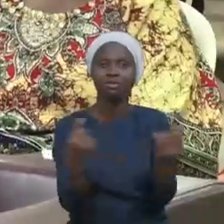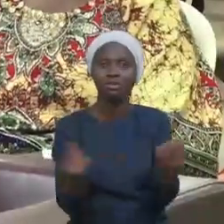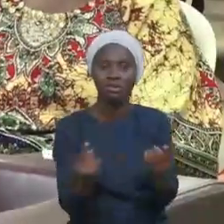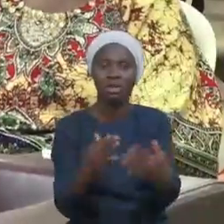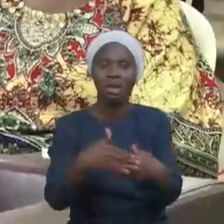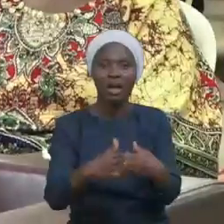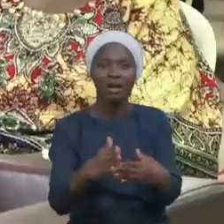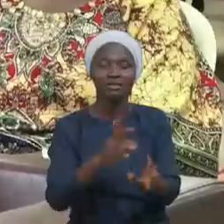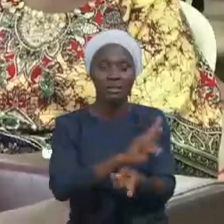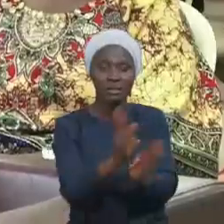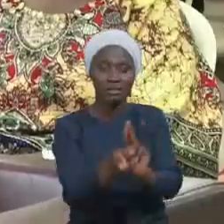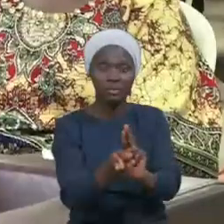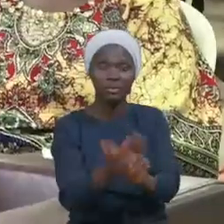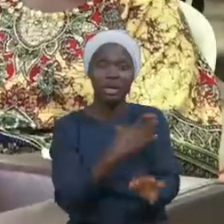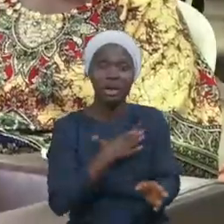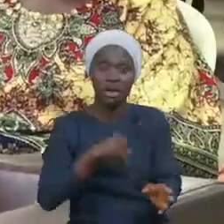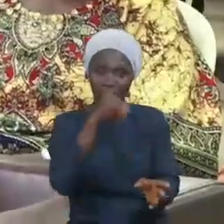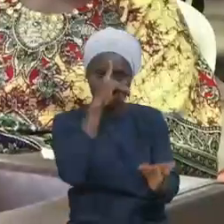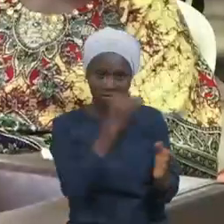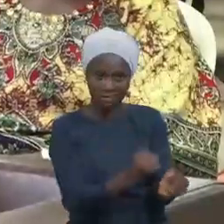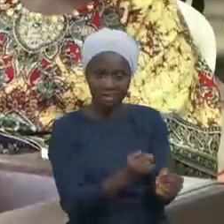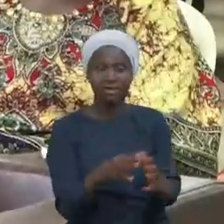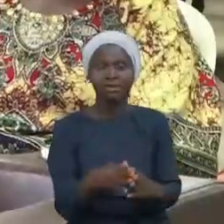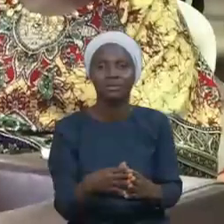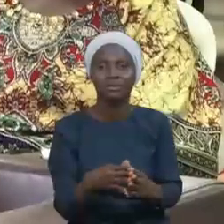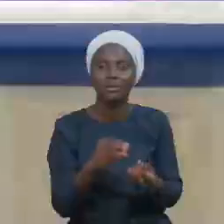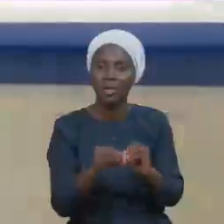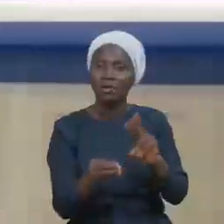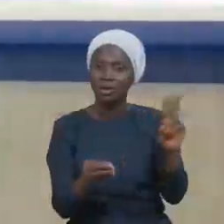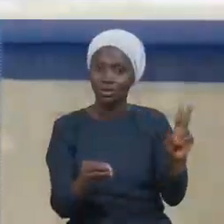after repentance and faith. Number two, freedom.